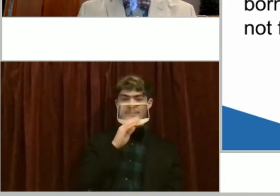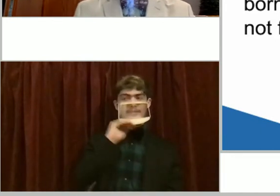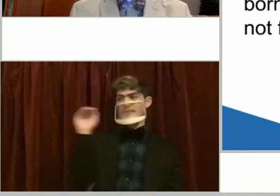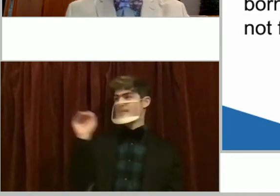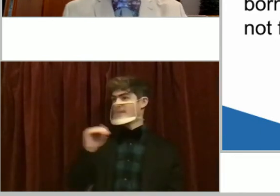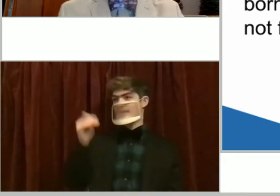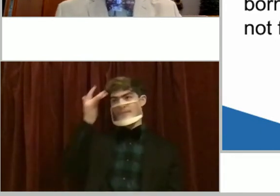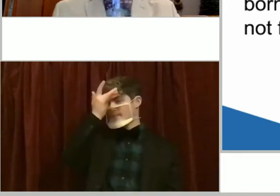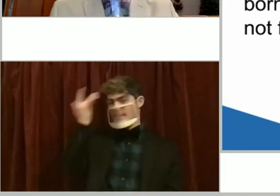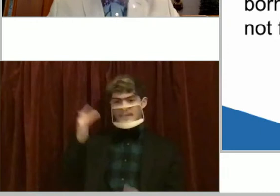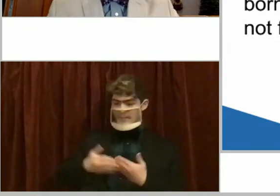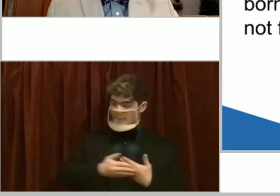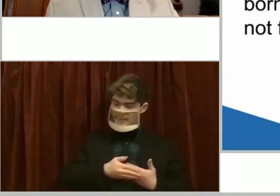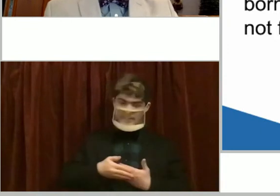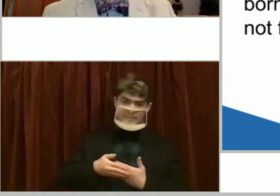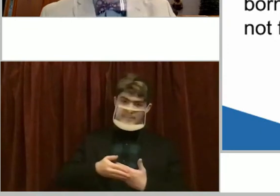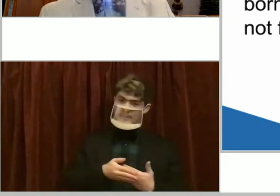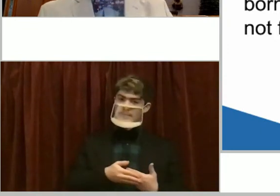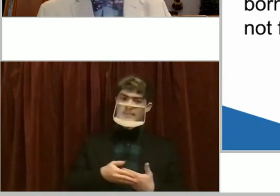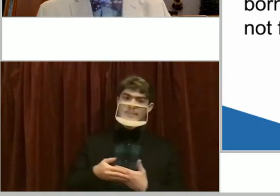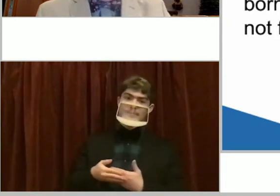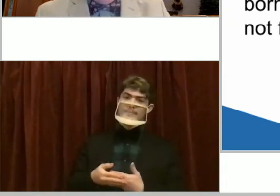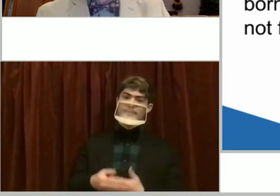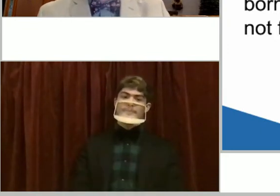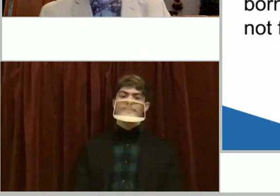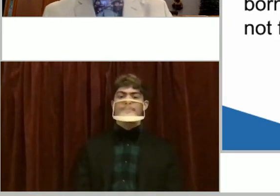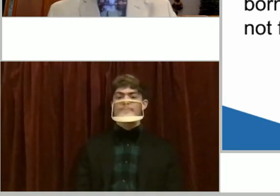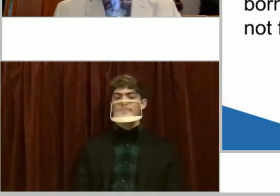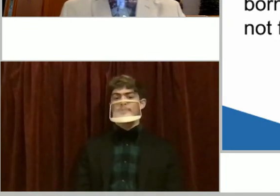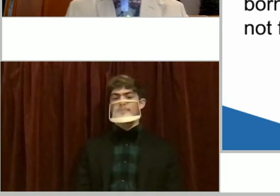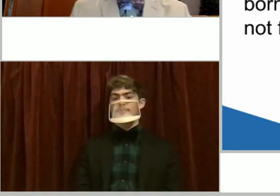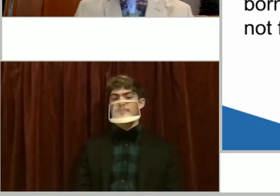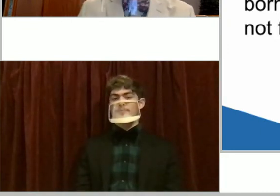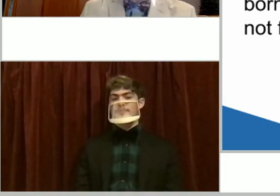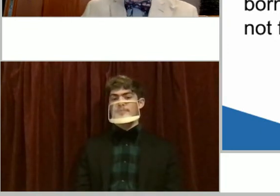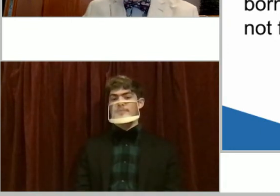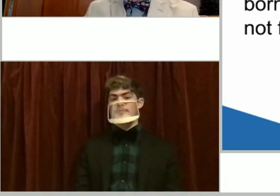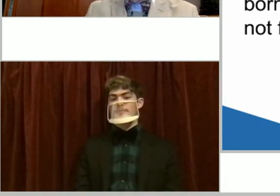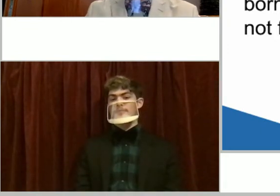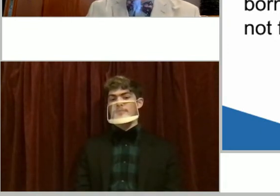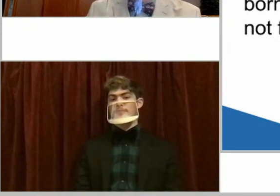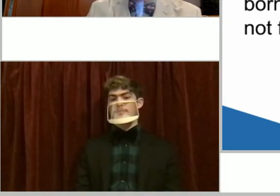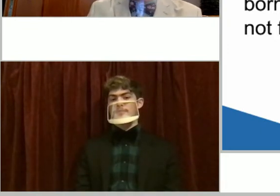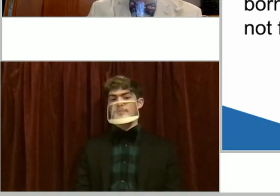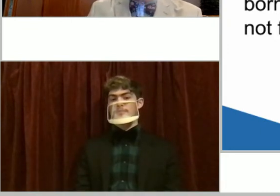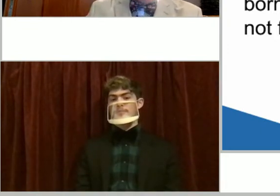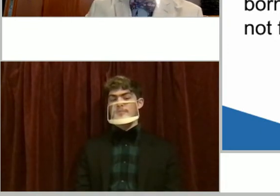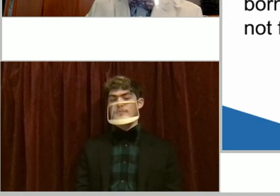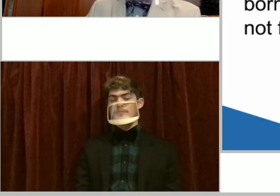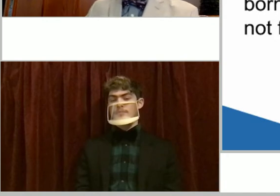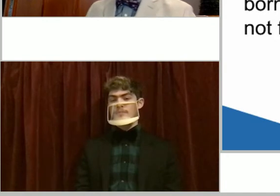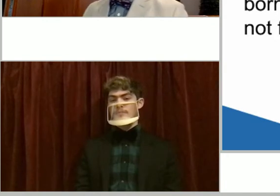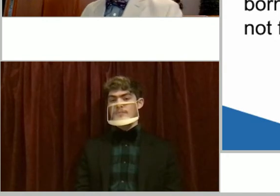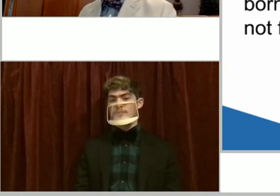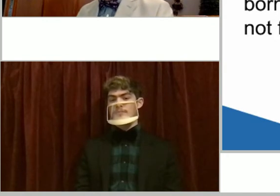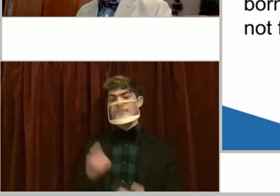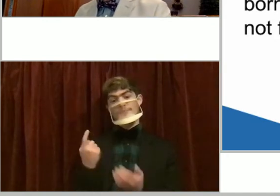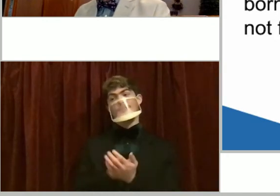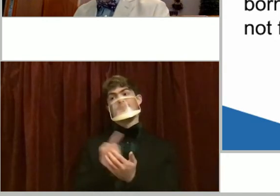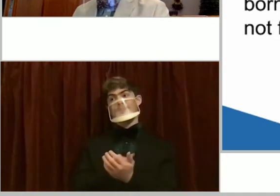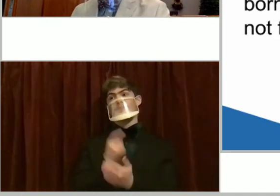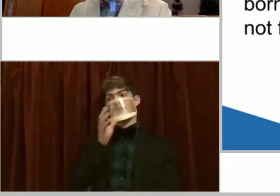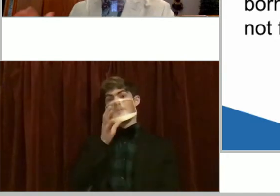at her breast and have no compassion on the child she has born? Though she may